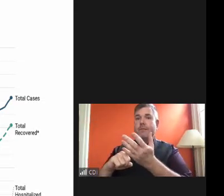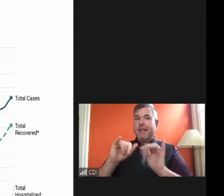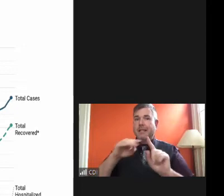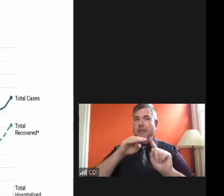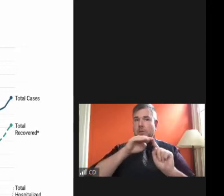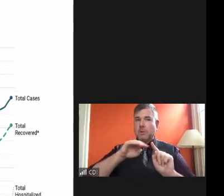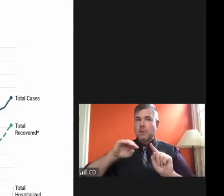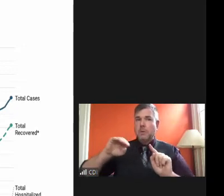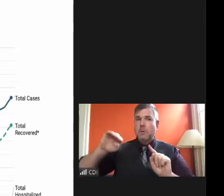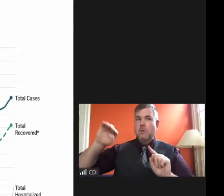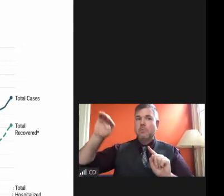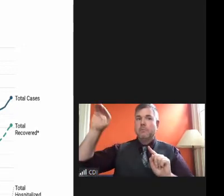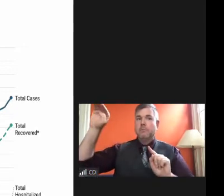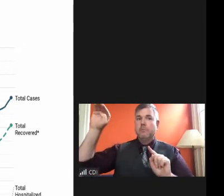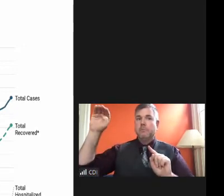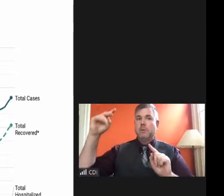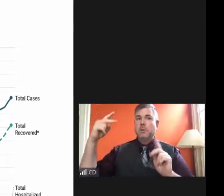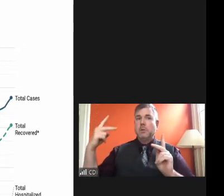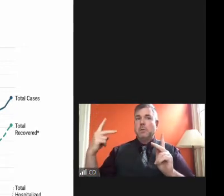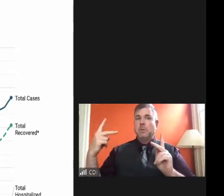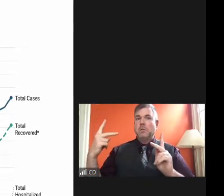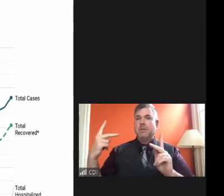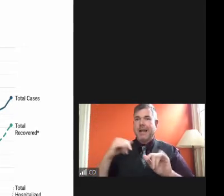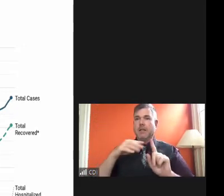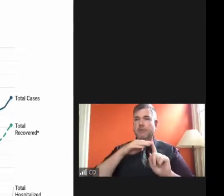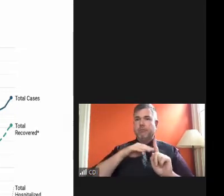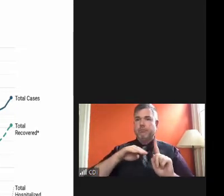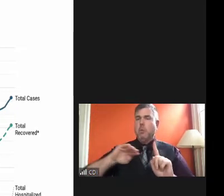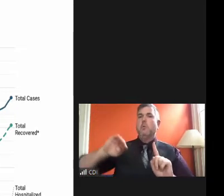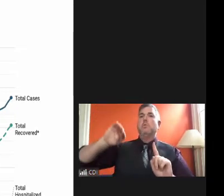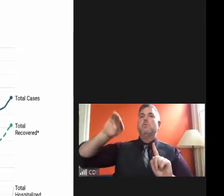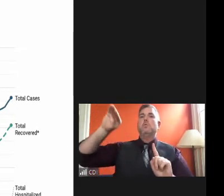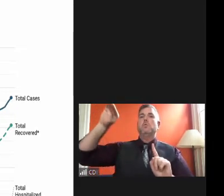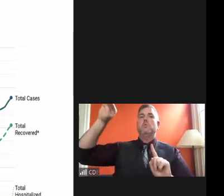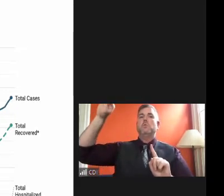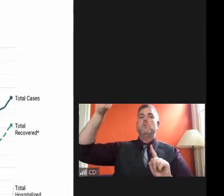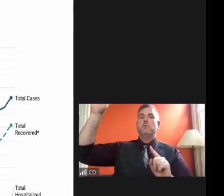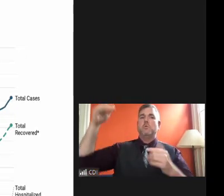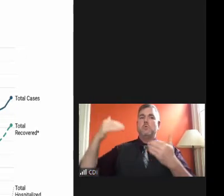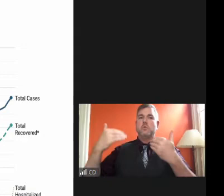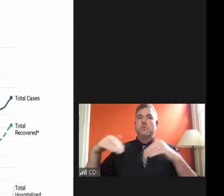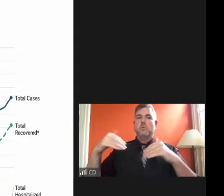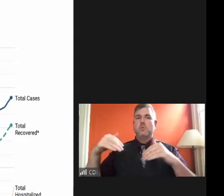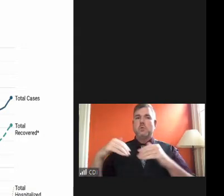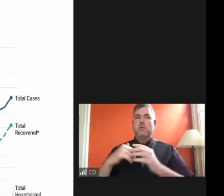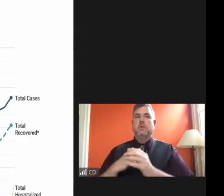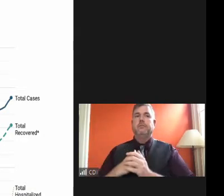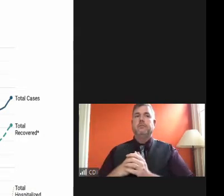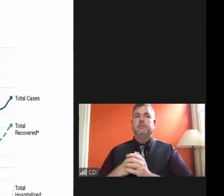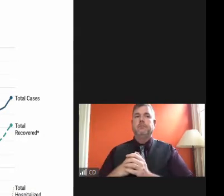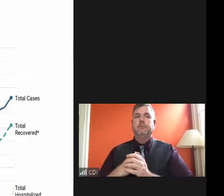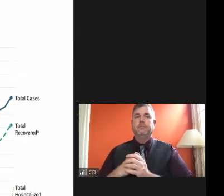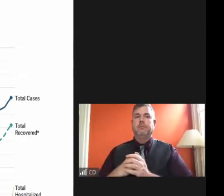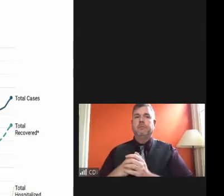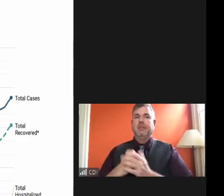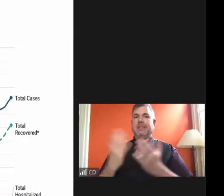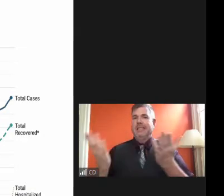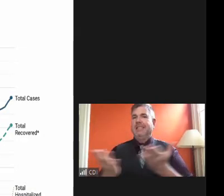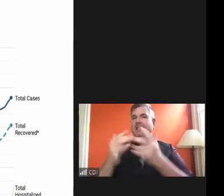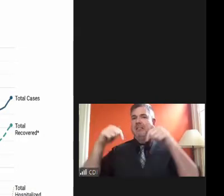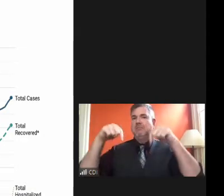that we're seeing in cases in Marin. And really the most rapid period of acceleration started